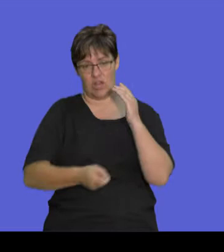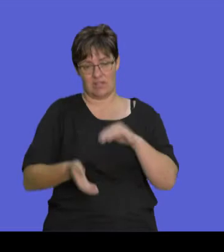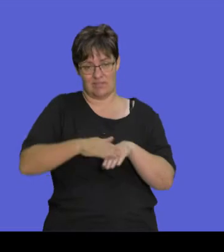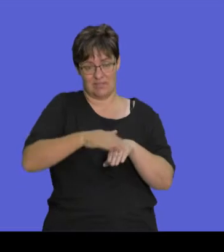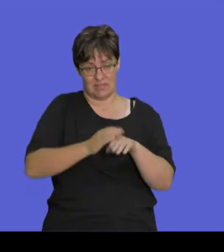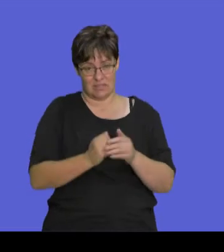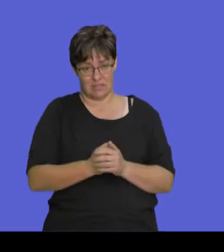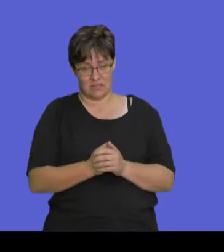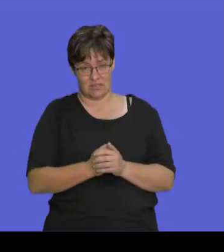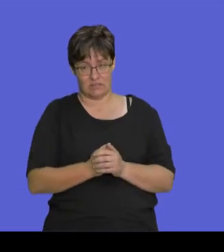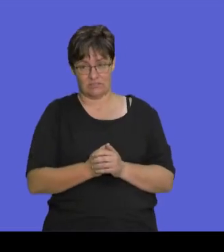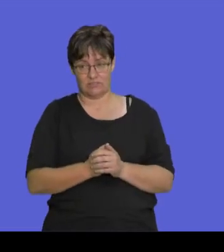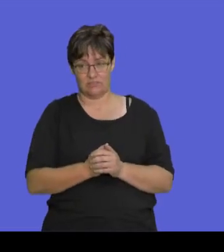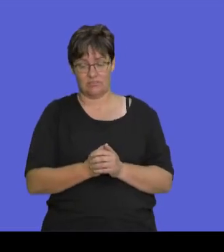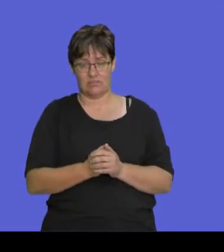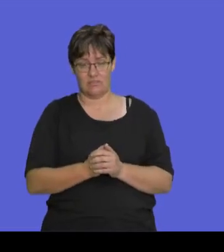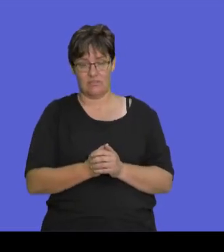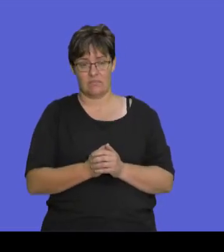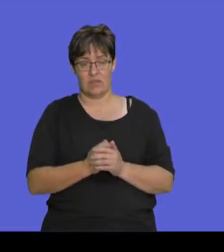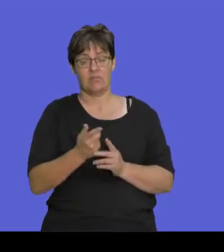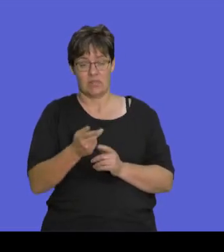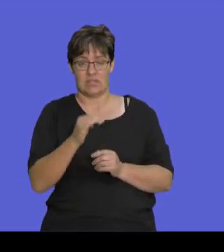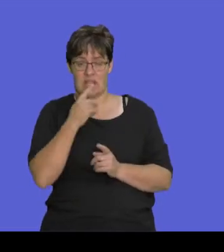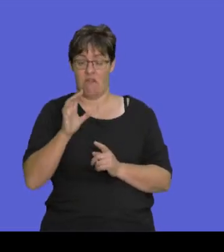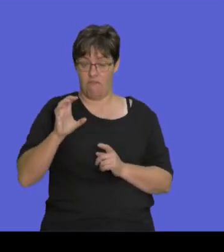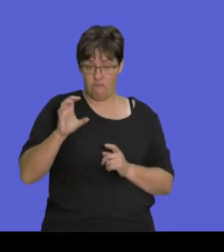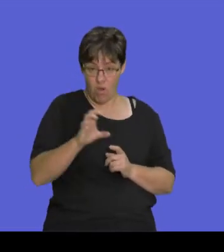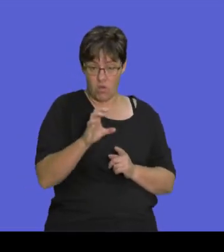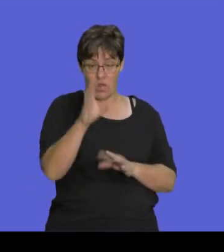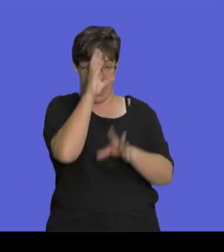force experienced